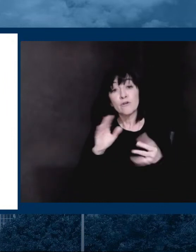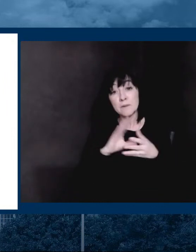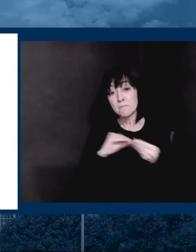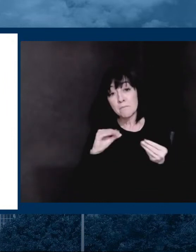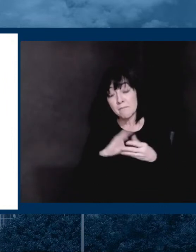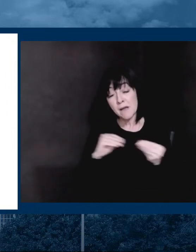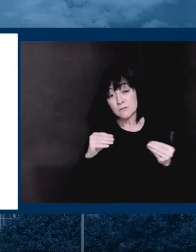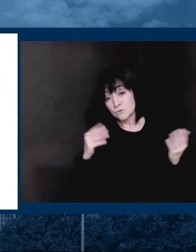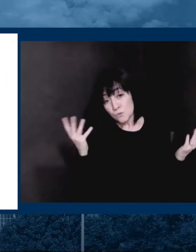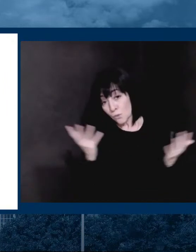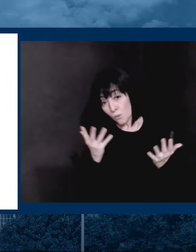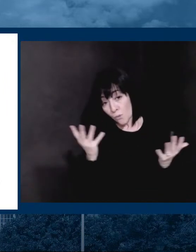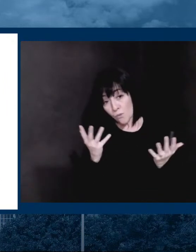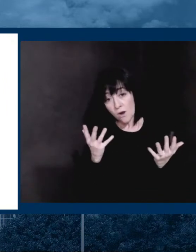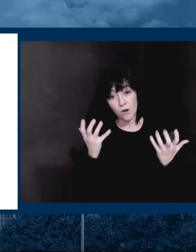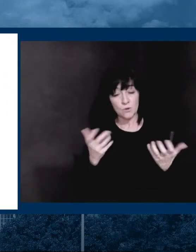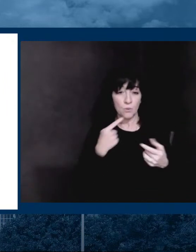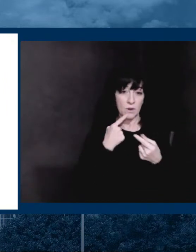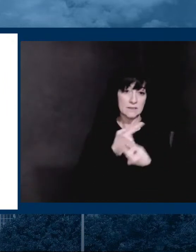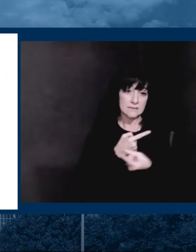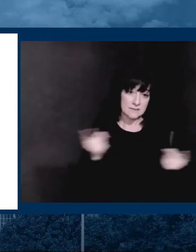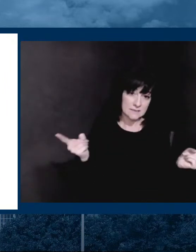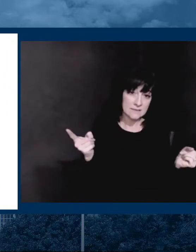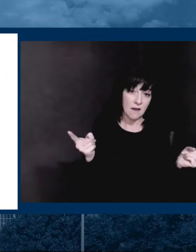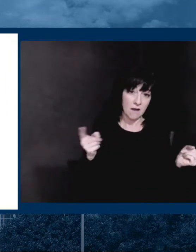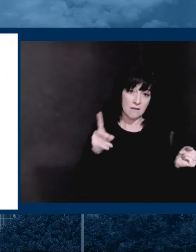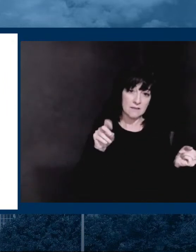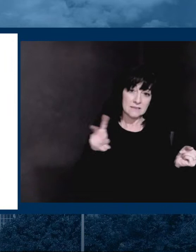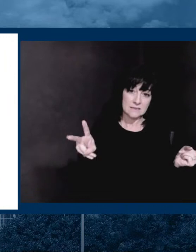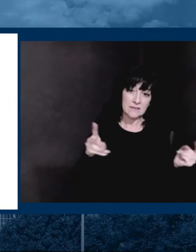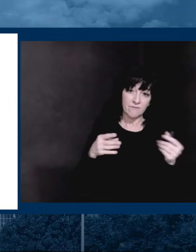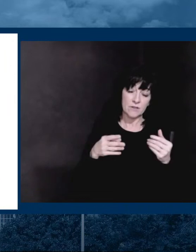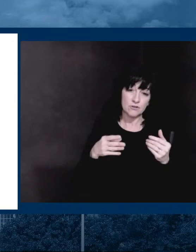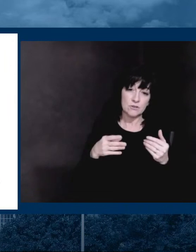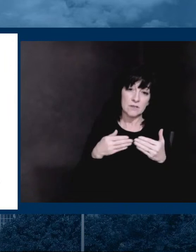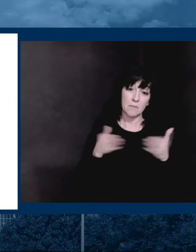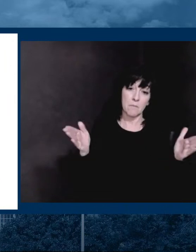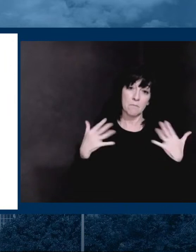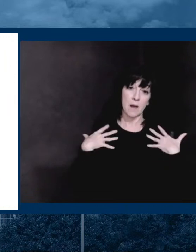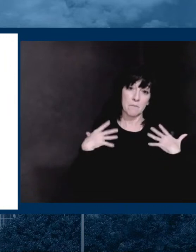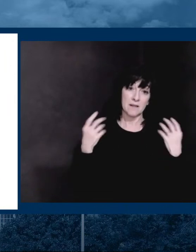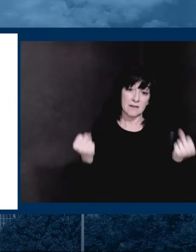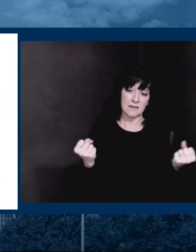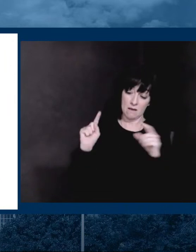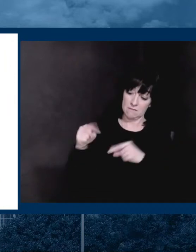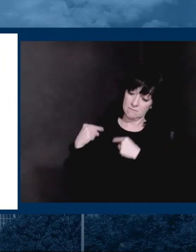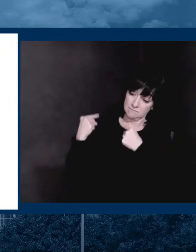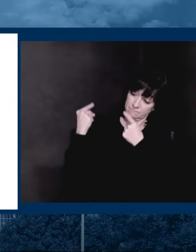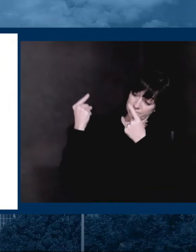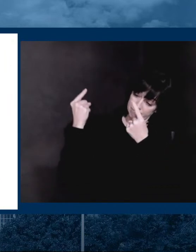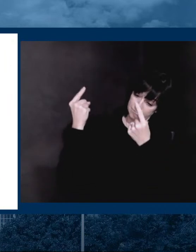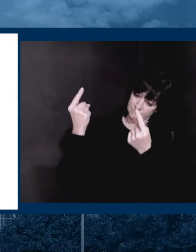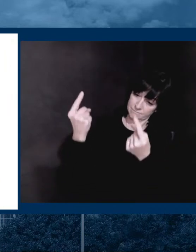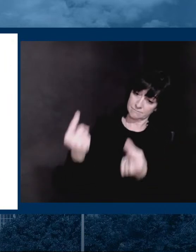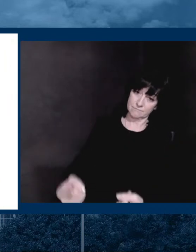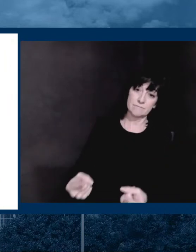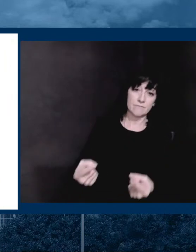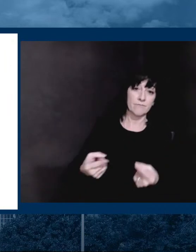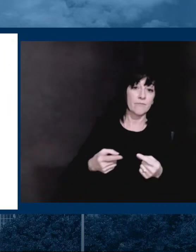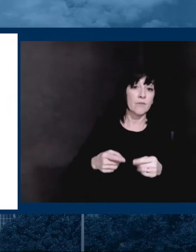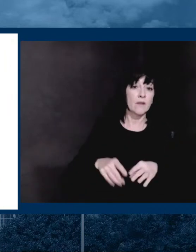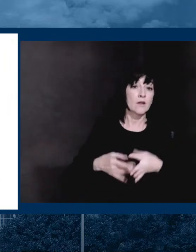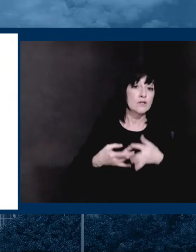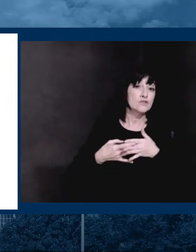that the Division of Public Health and our partners have been doing since the onset of COVID-19, almost a year